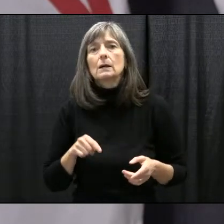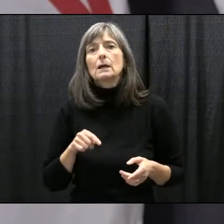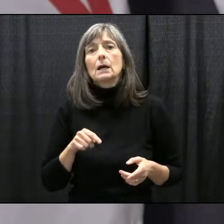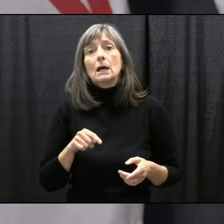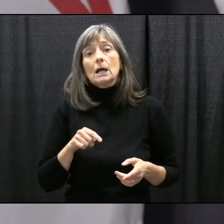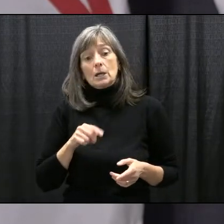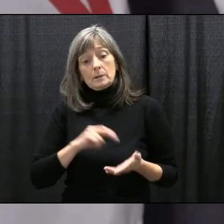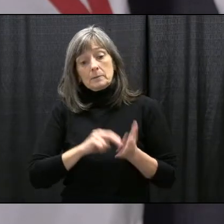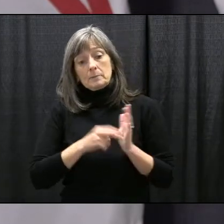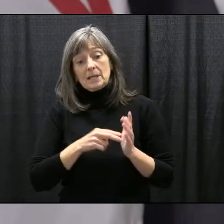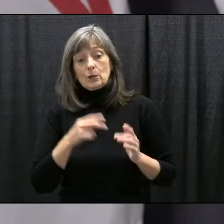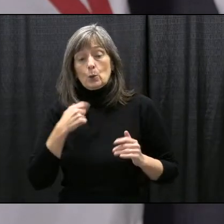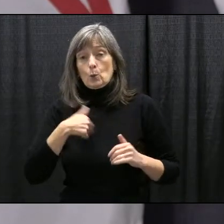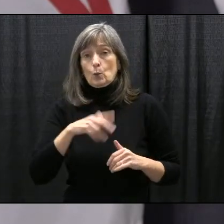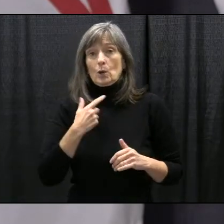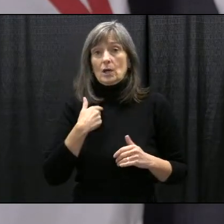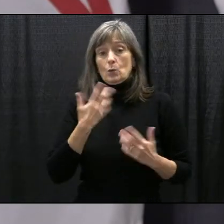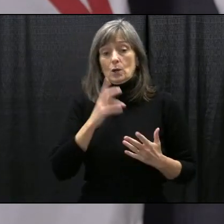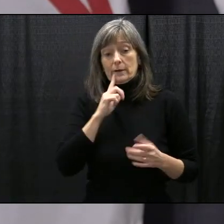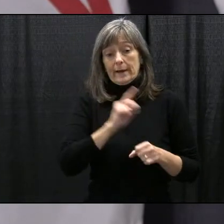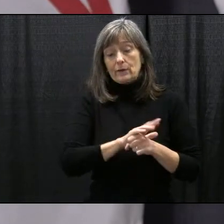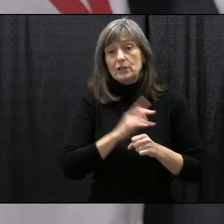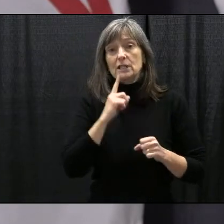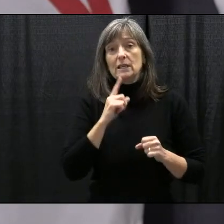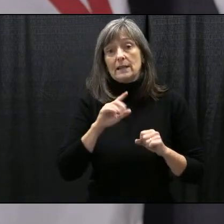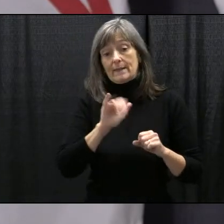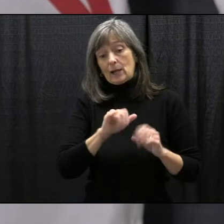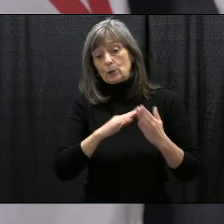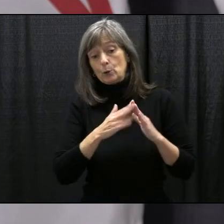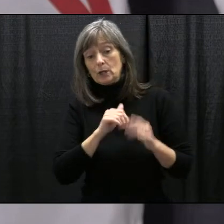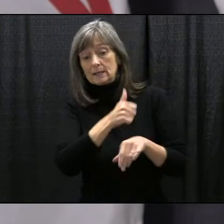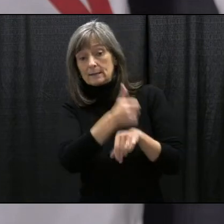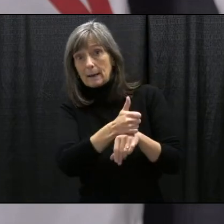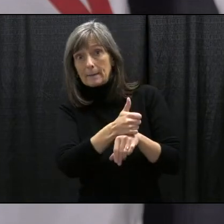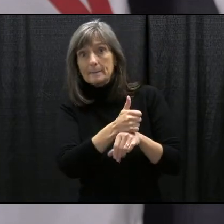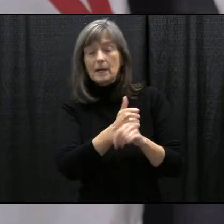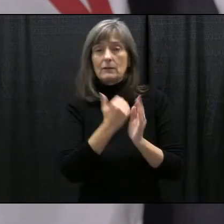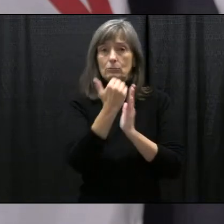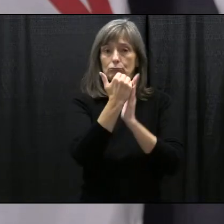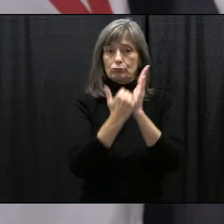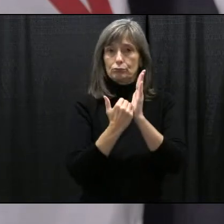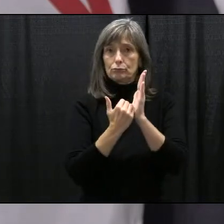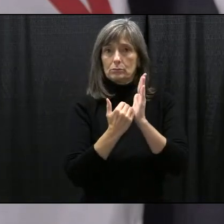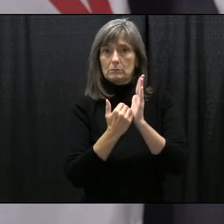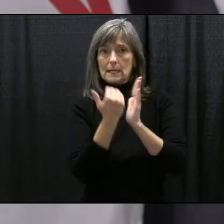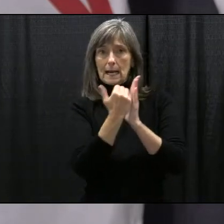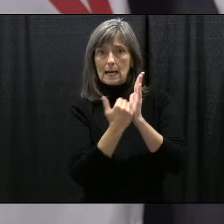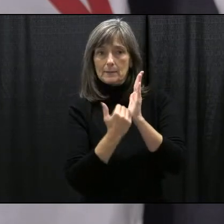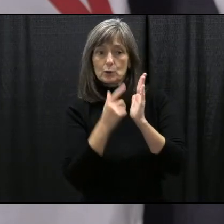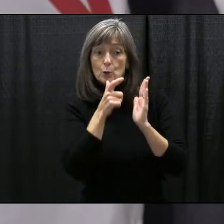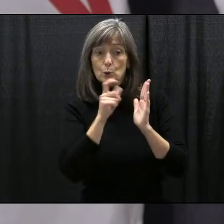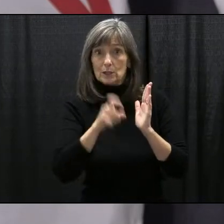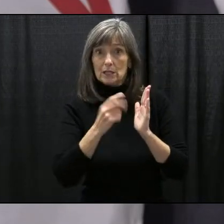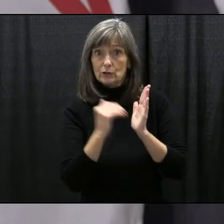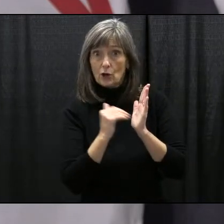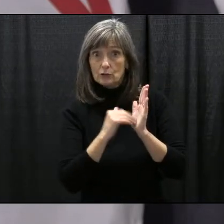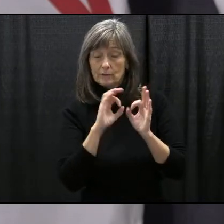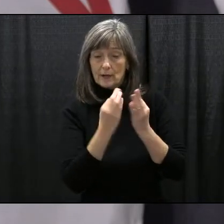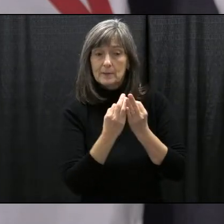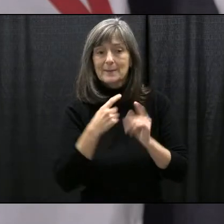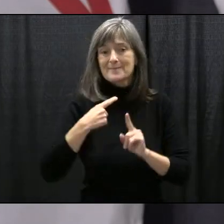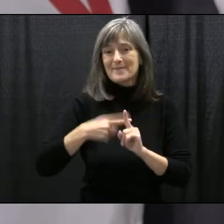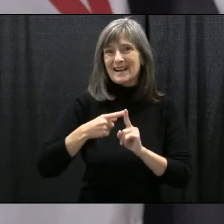establishing a patient roster in the community and the provision of after-hours care. This program will also